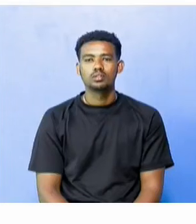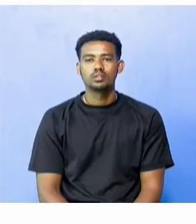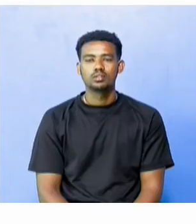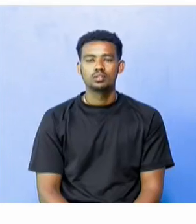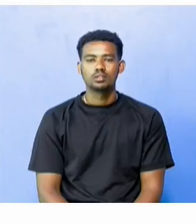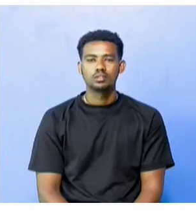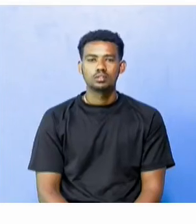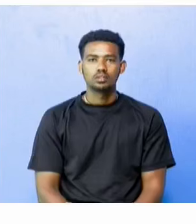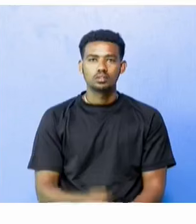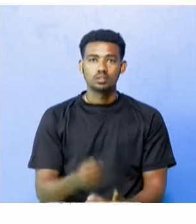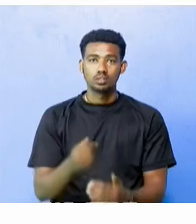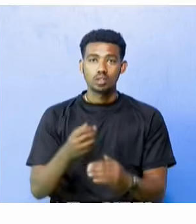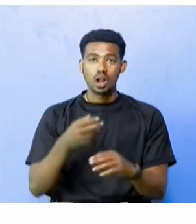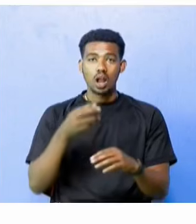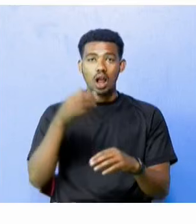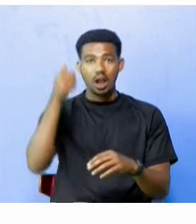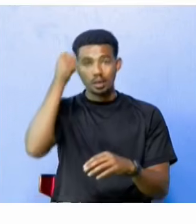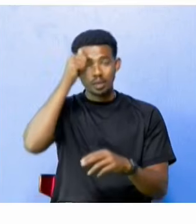heavier